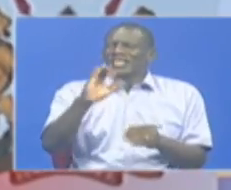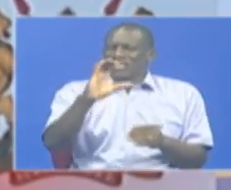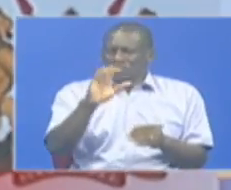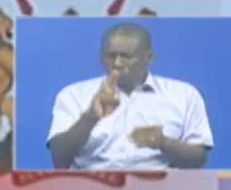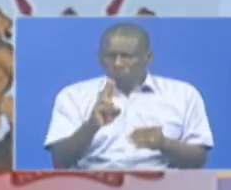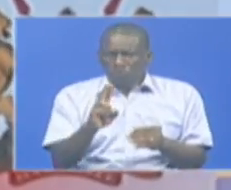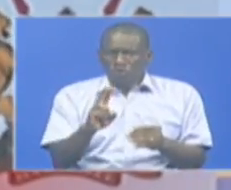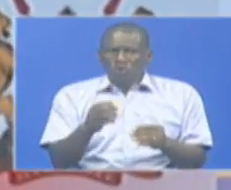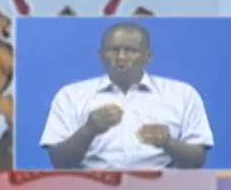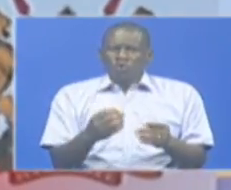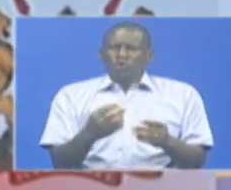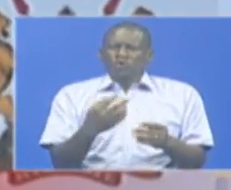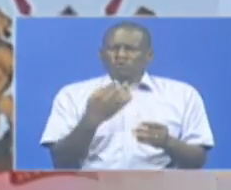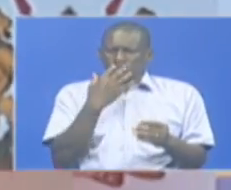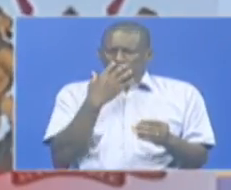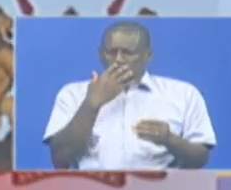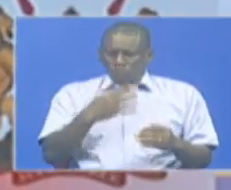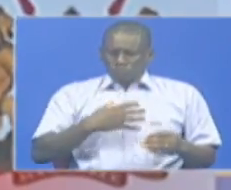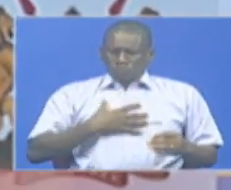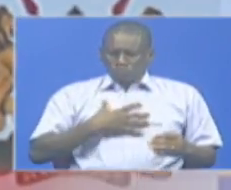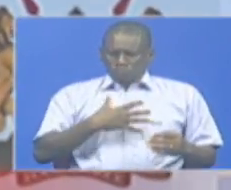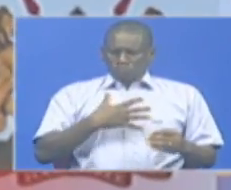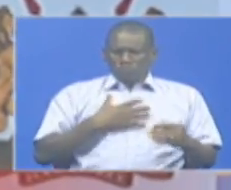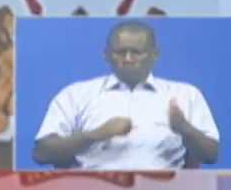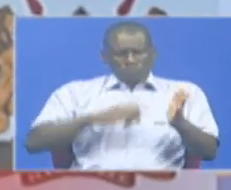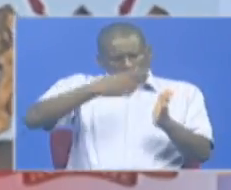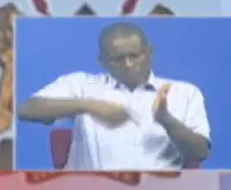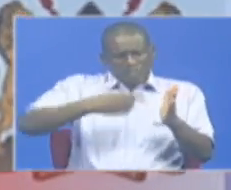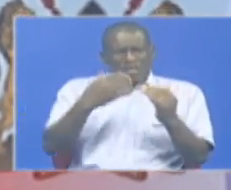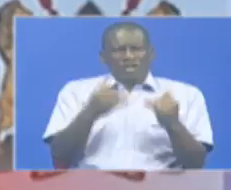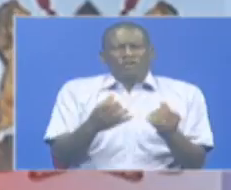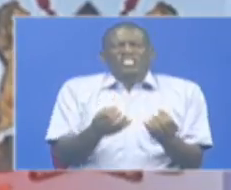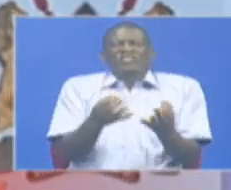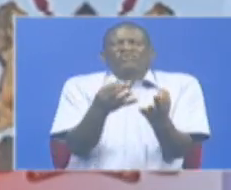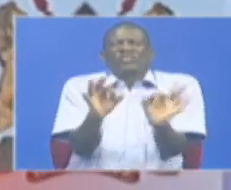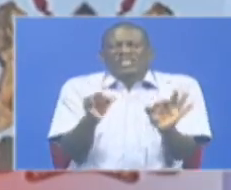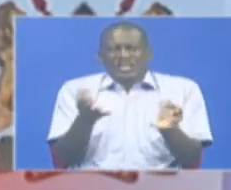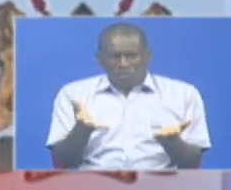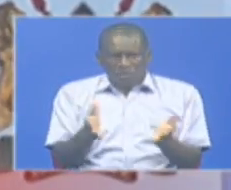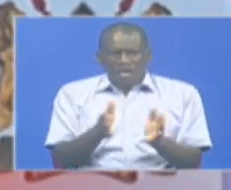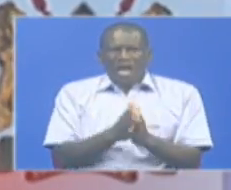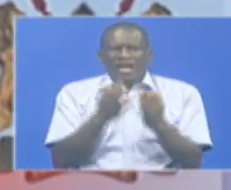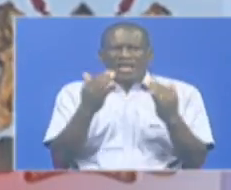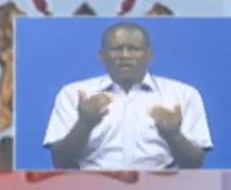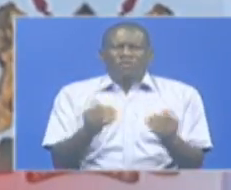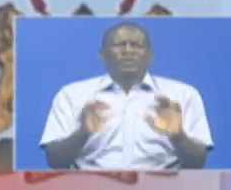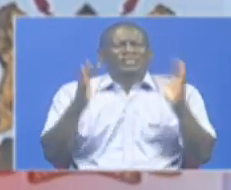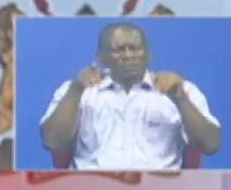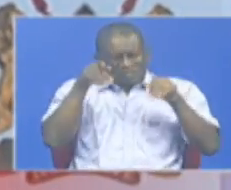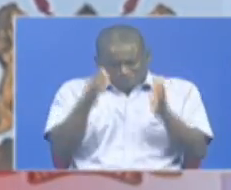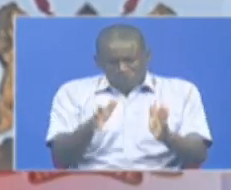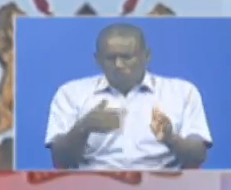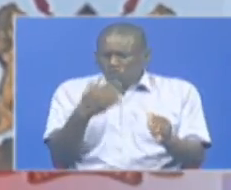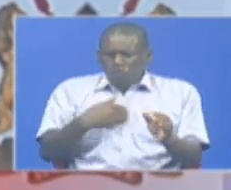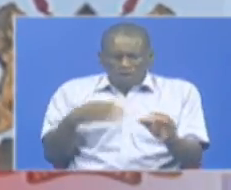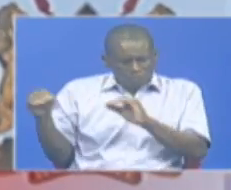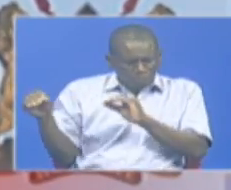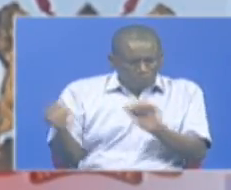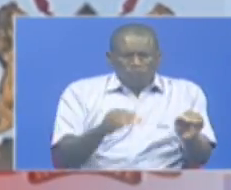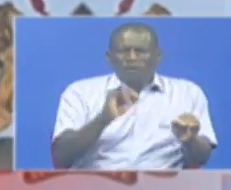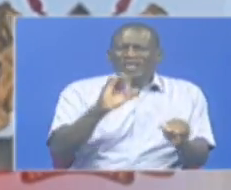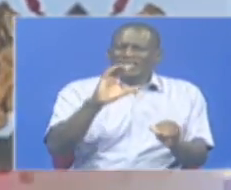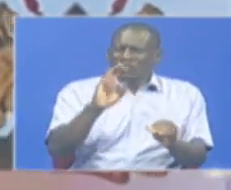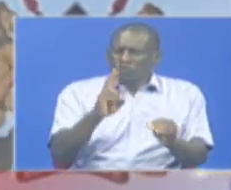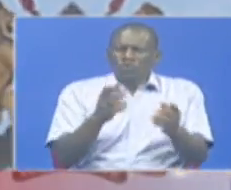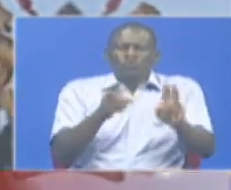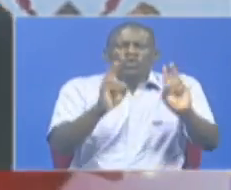on ventilator support. He has now been taken off ventilator support and required to celebrate the various doctors who have been aiding in his